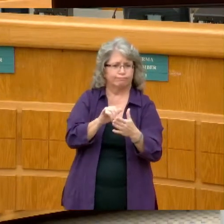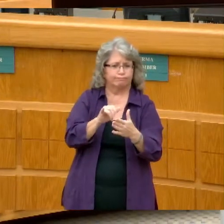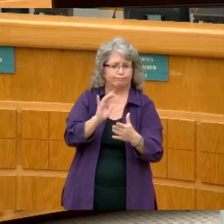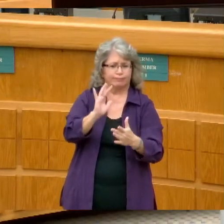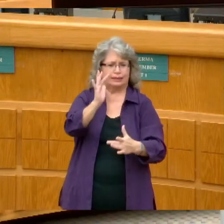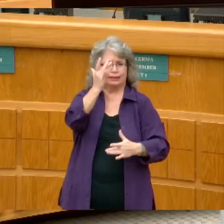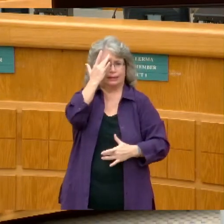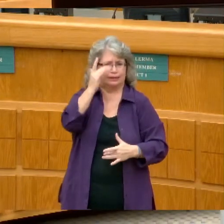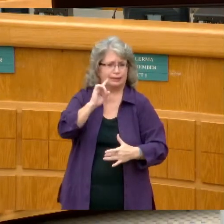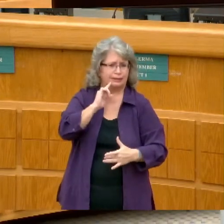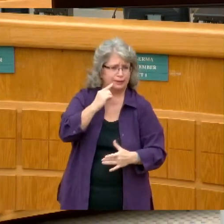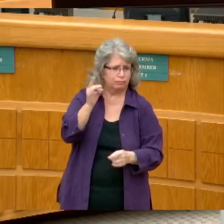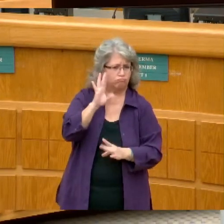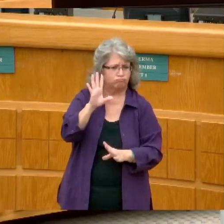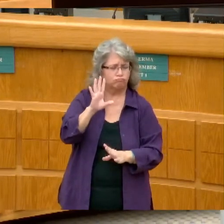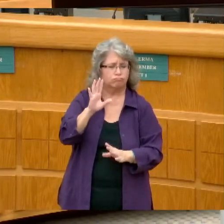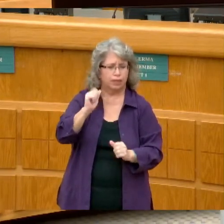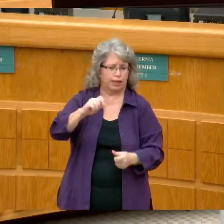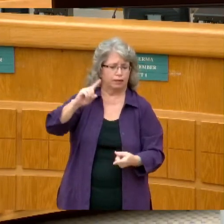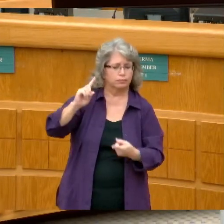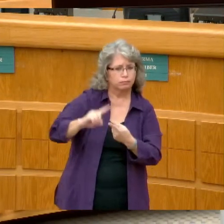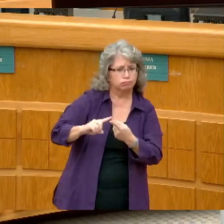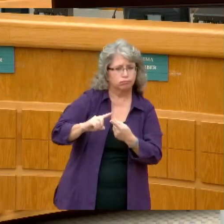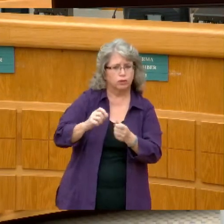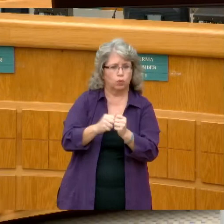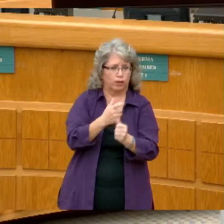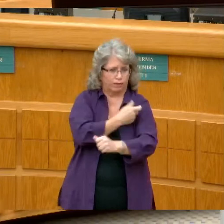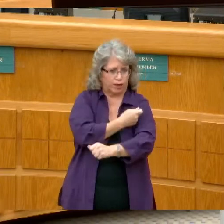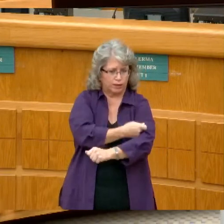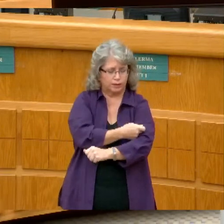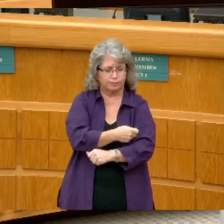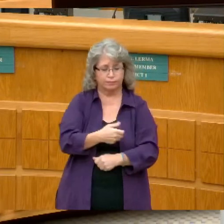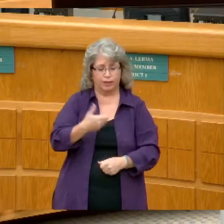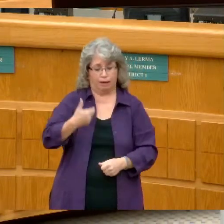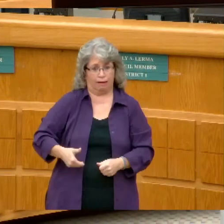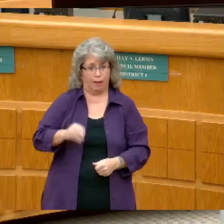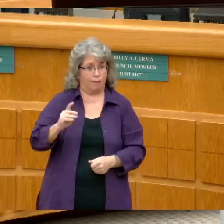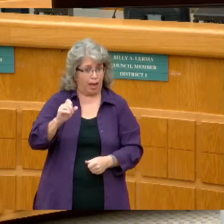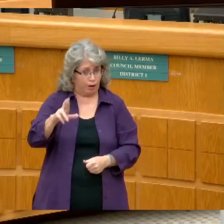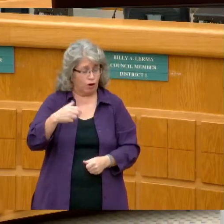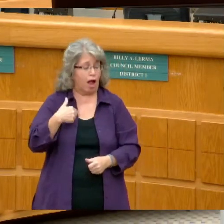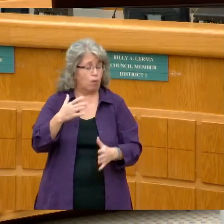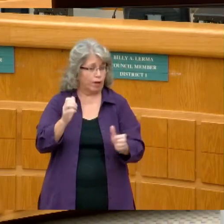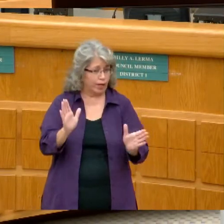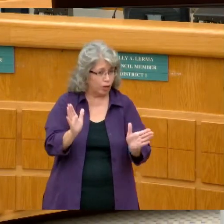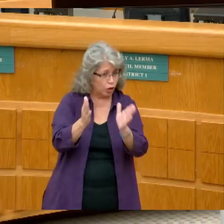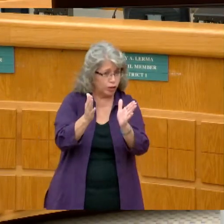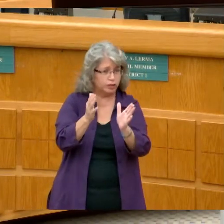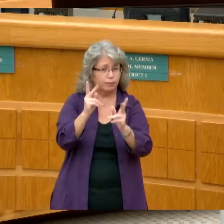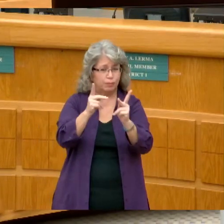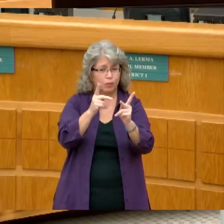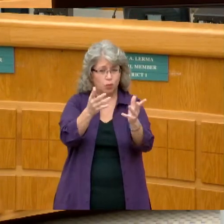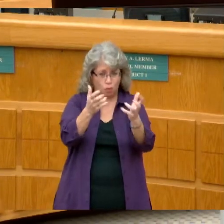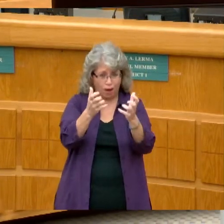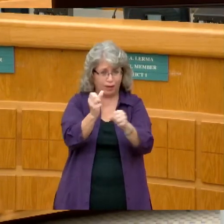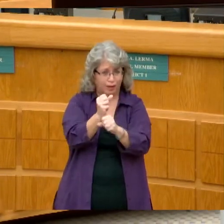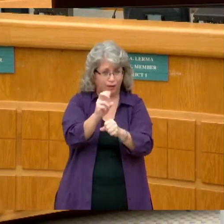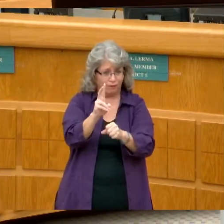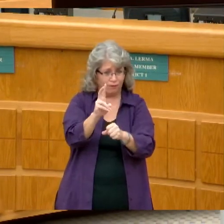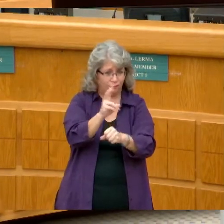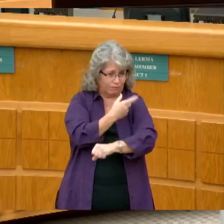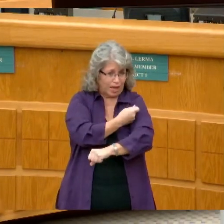encourage everyone who wants to get a vaccination to please do so. And I want to remind the community that